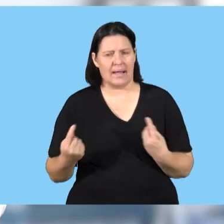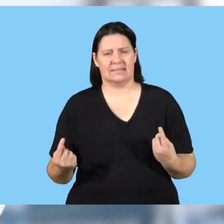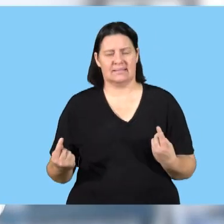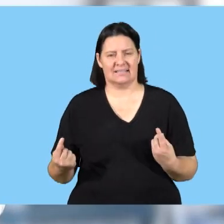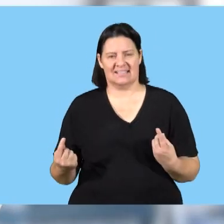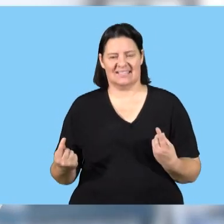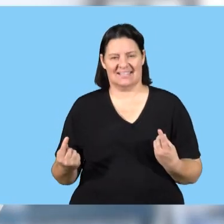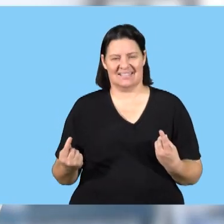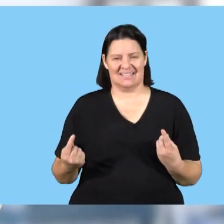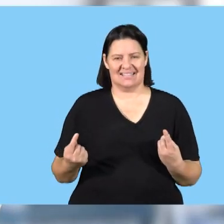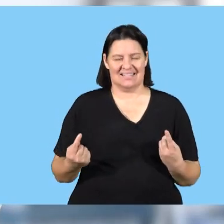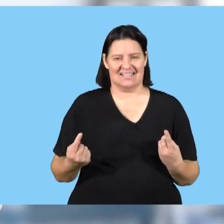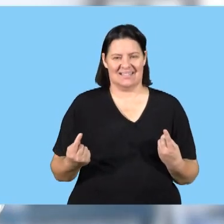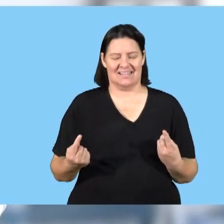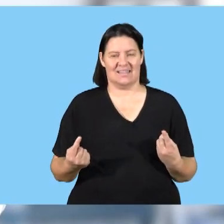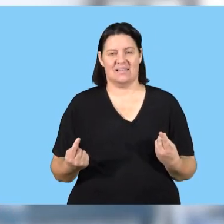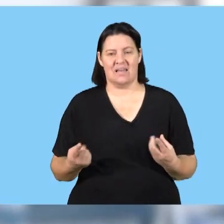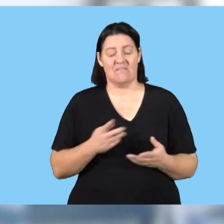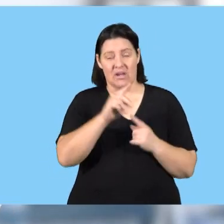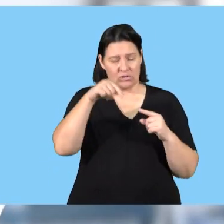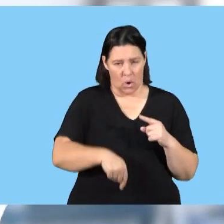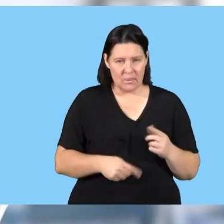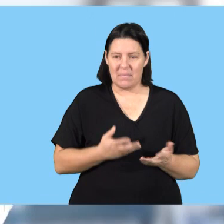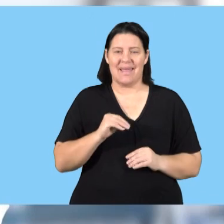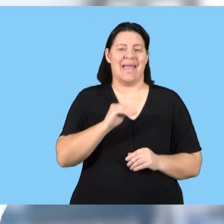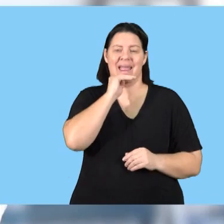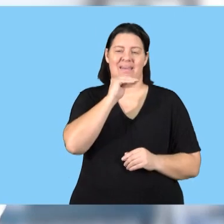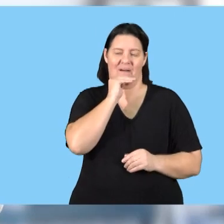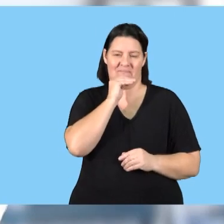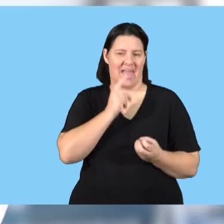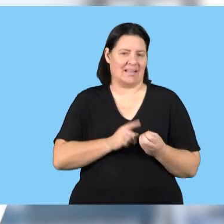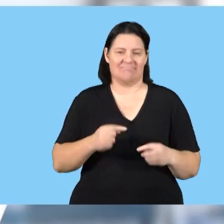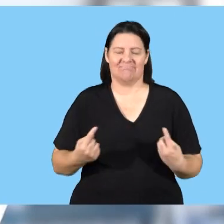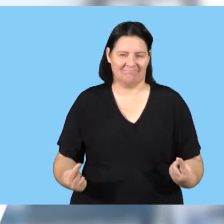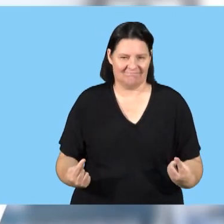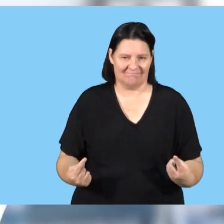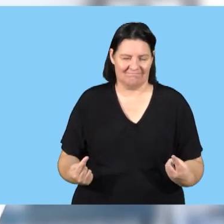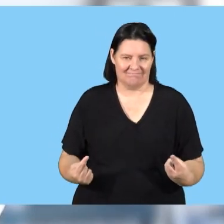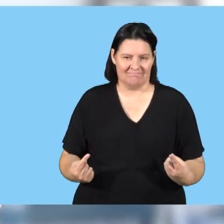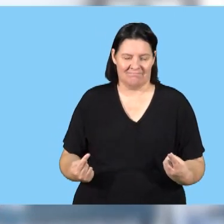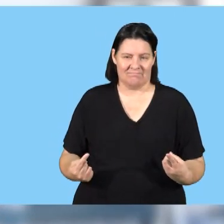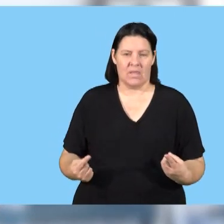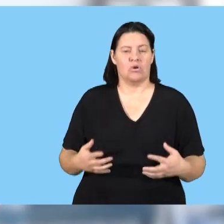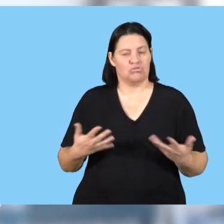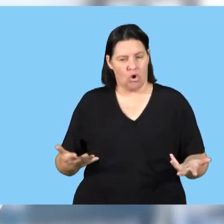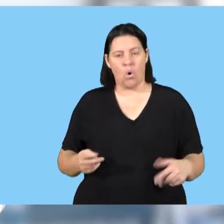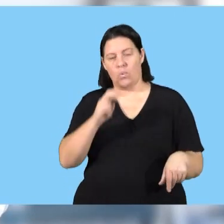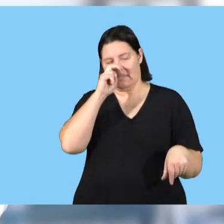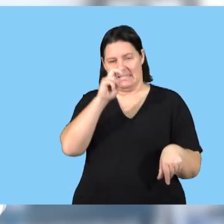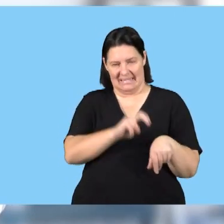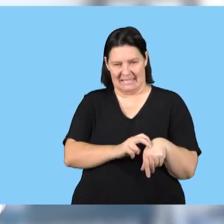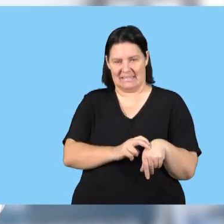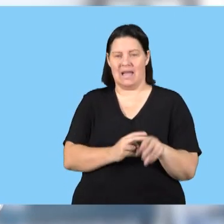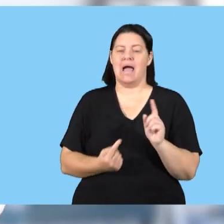if I'm going to round down. If I'm rounding down, am I going to have enough? No, we won't have enough. So obviously,